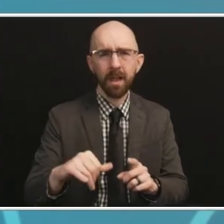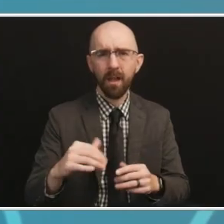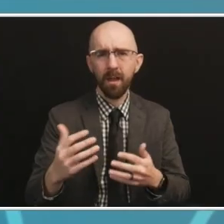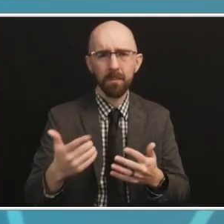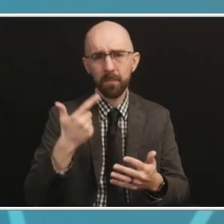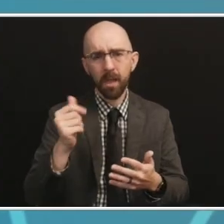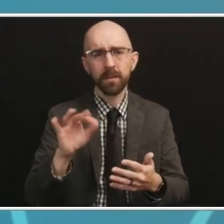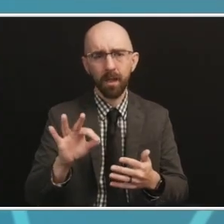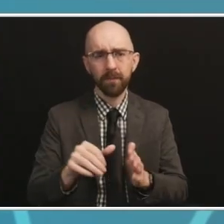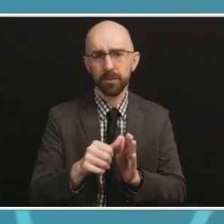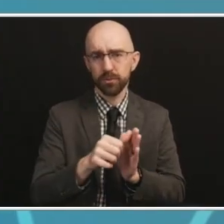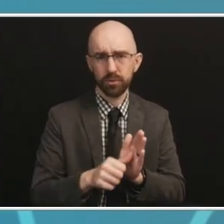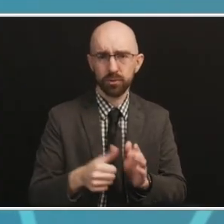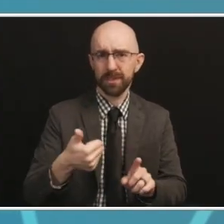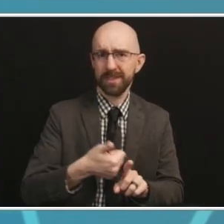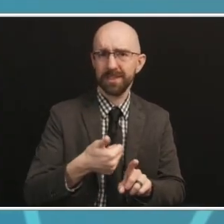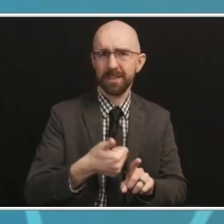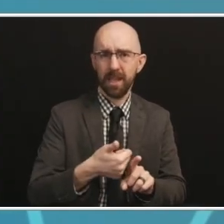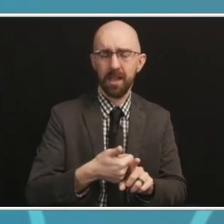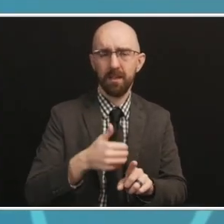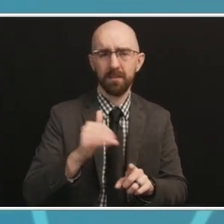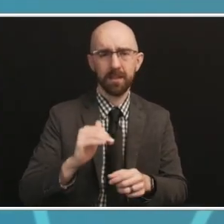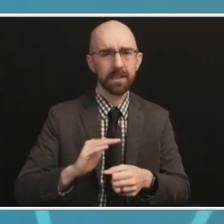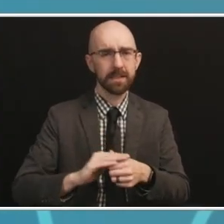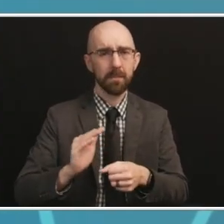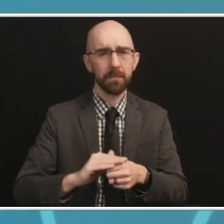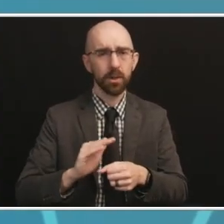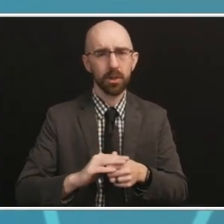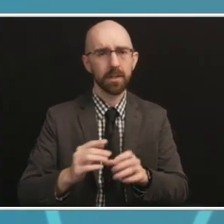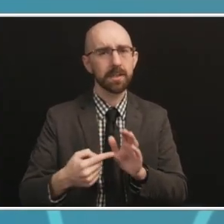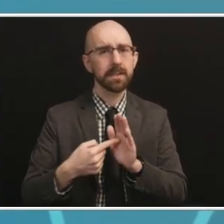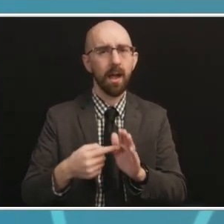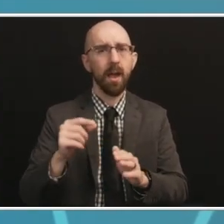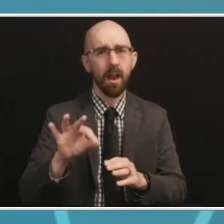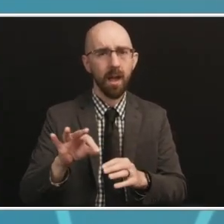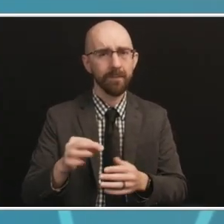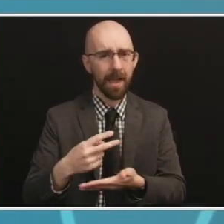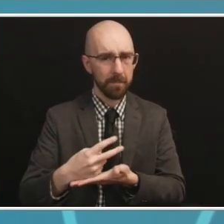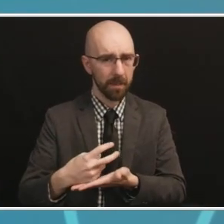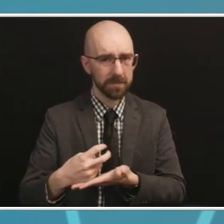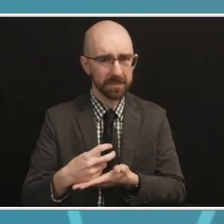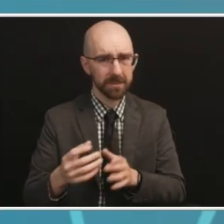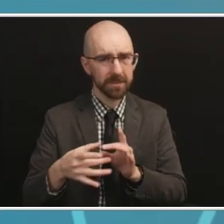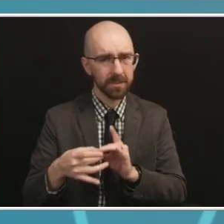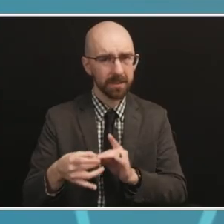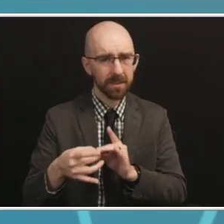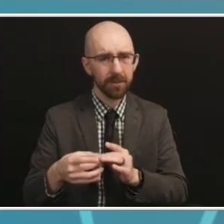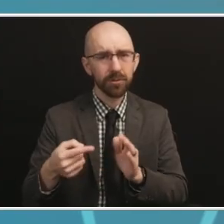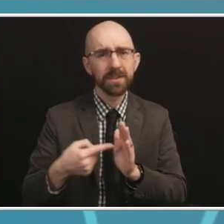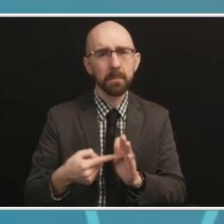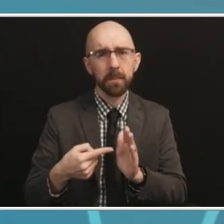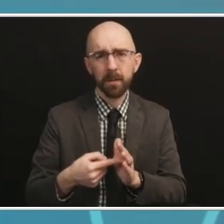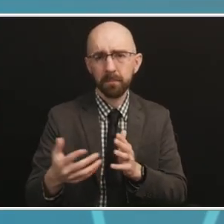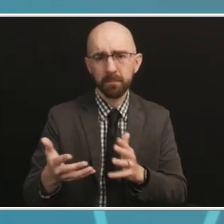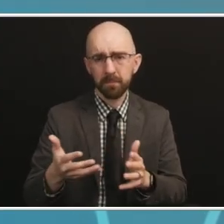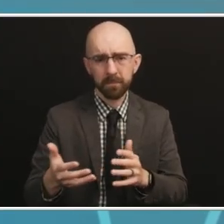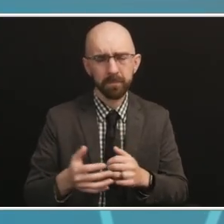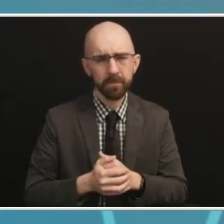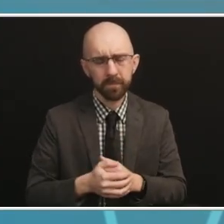the surgery, was the temper a sign of the epilepsy or a symptom of it?